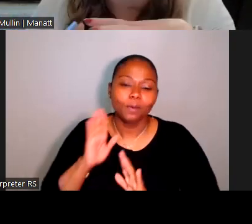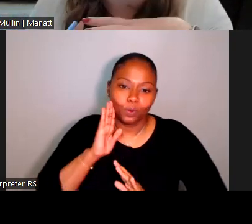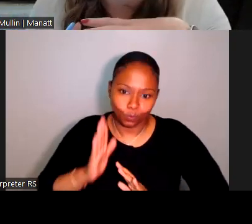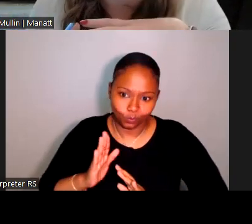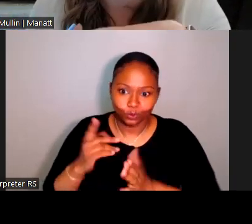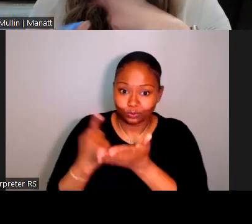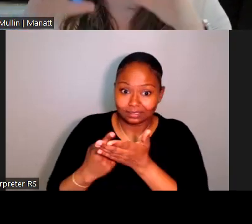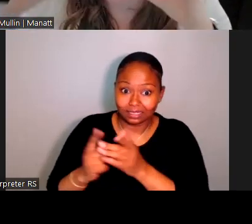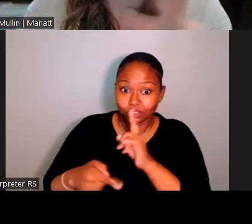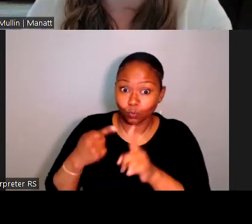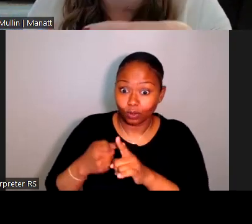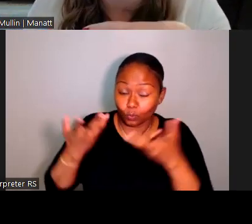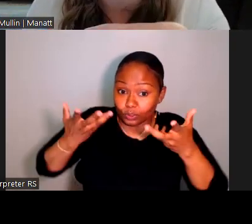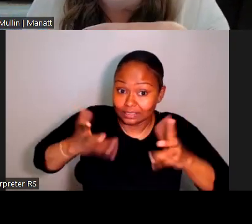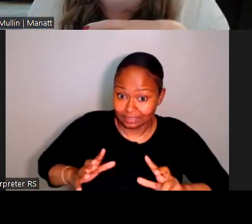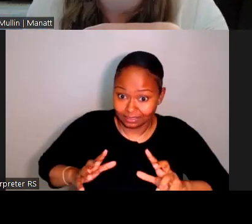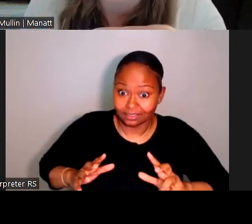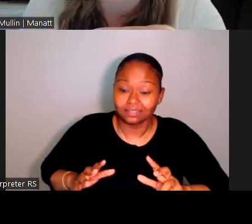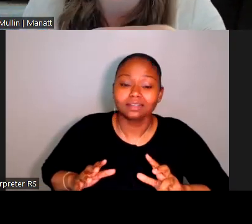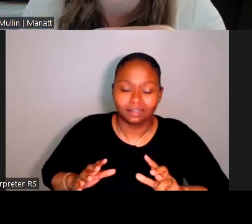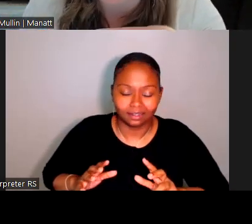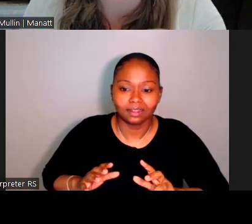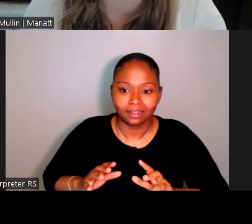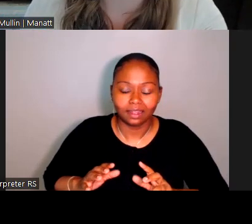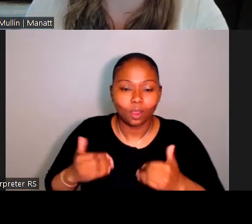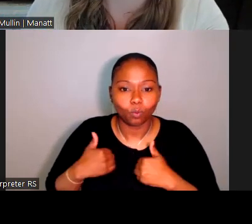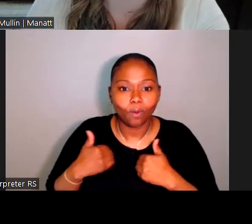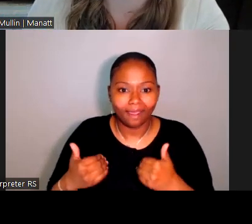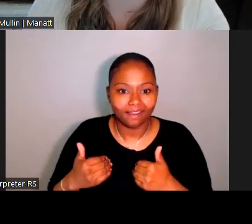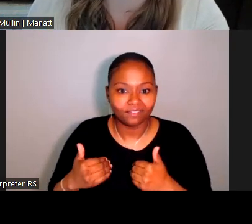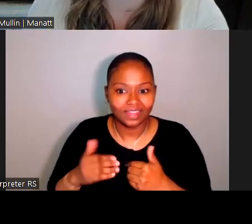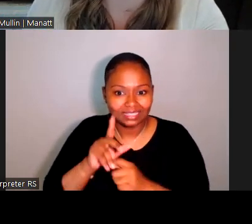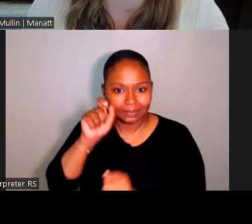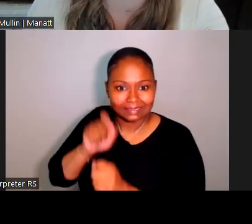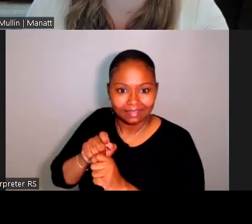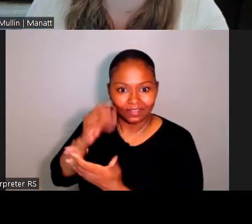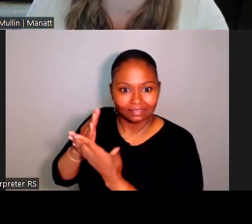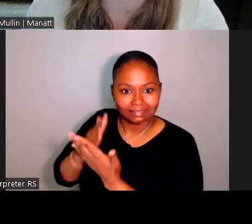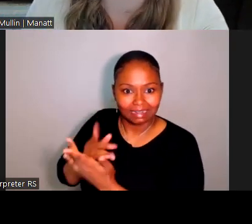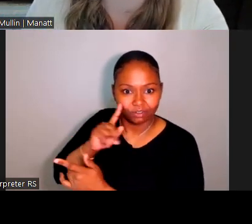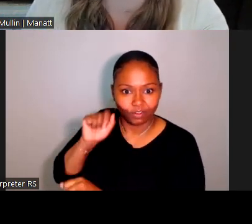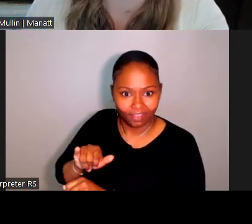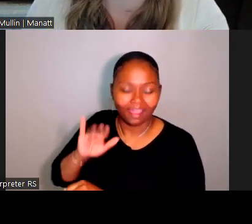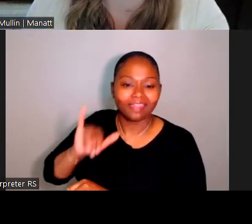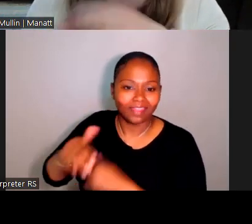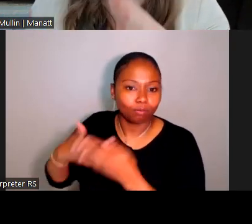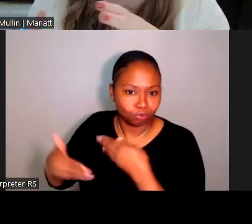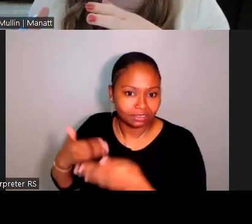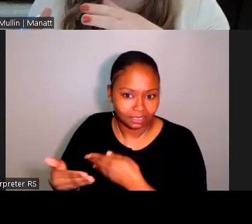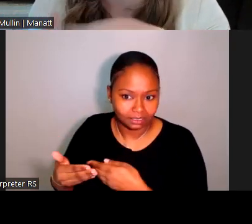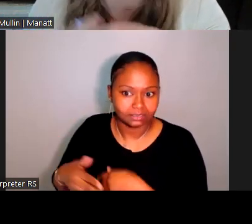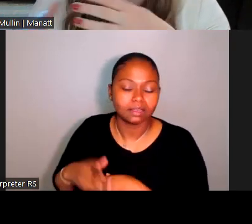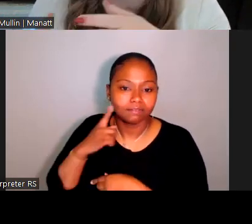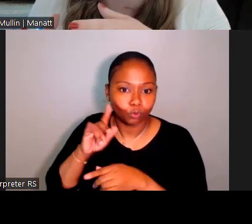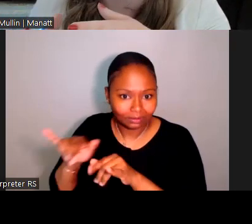we're done, like setting an essential set of standards for this. We will talk afterwards about the process if